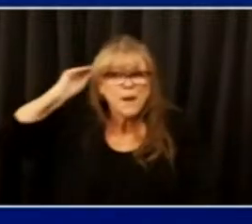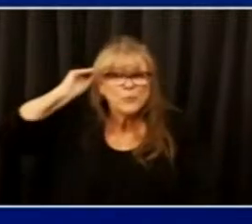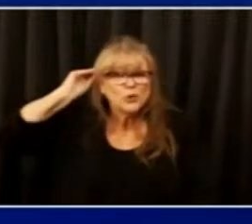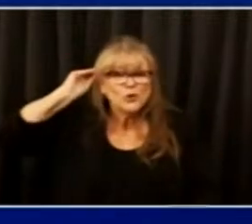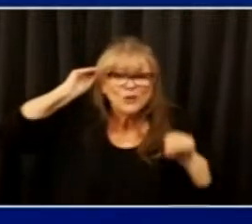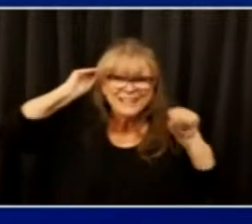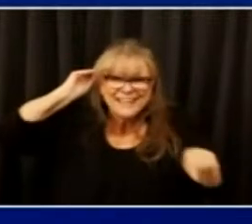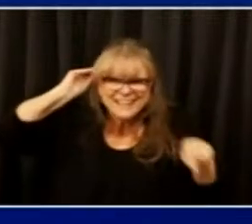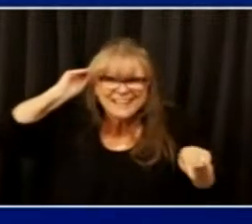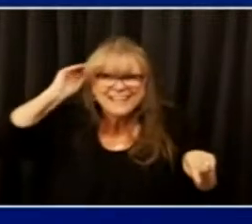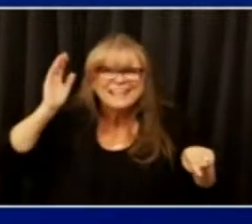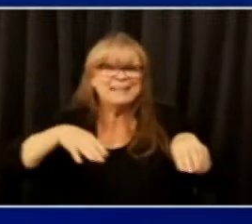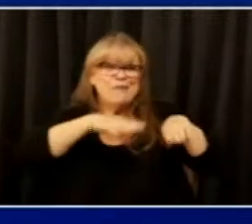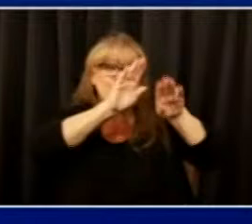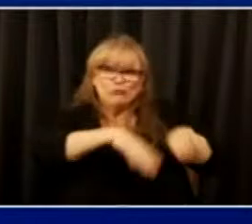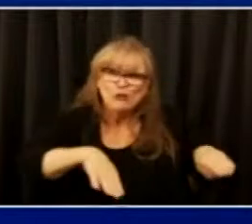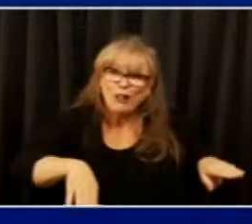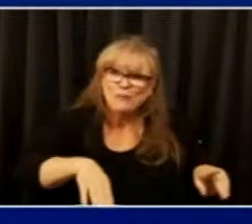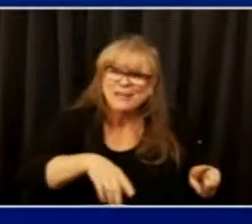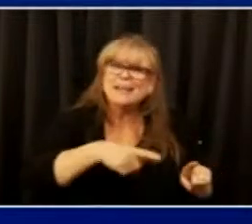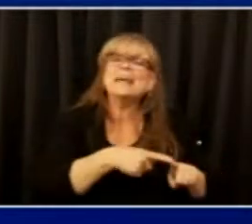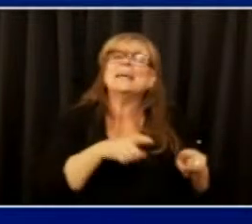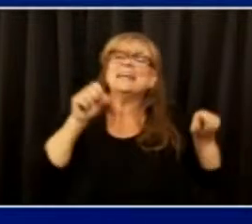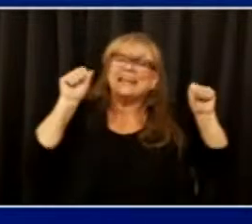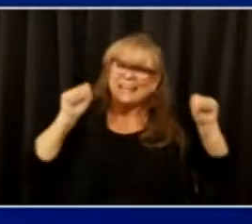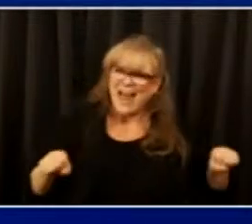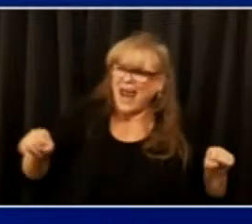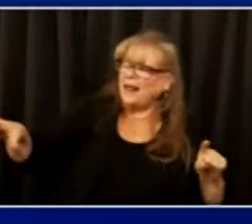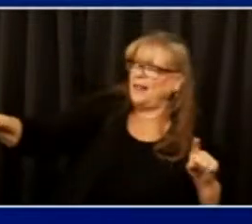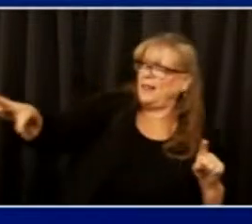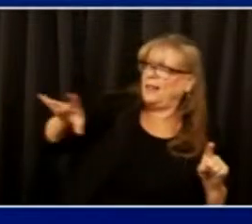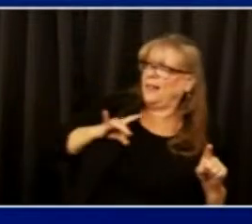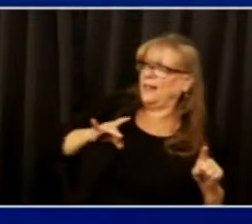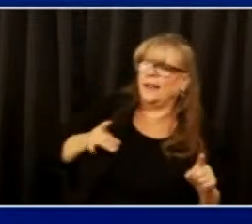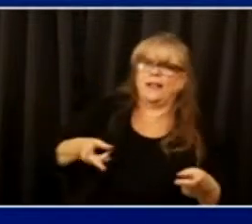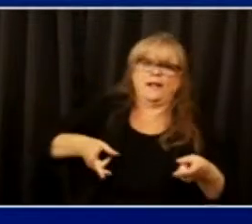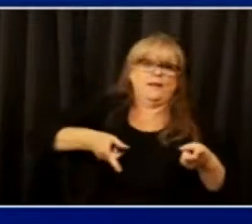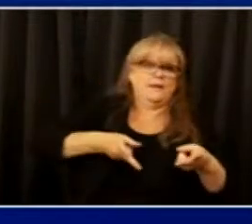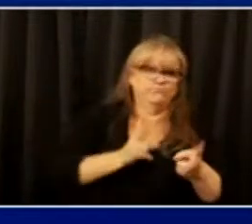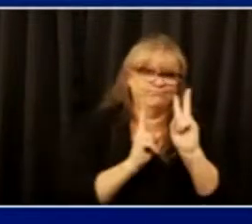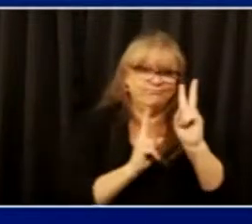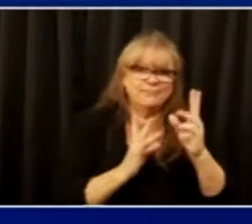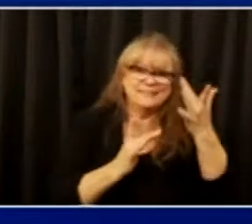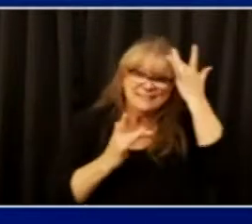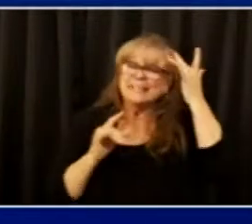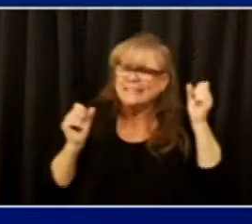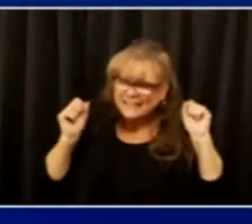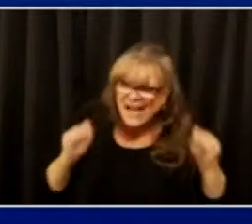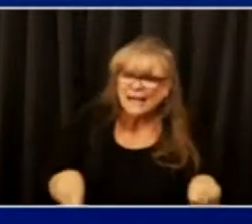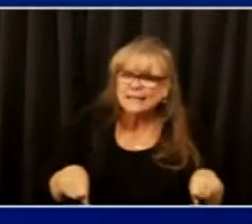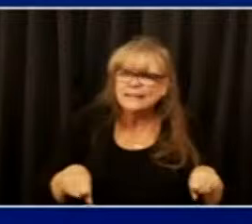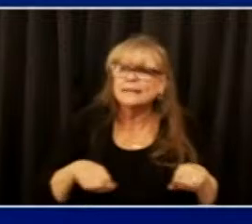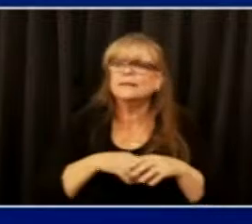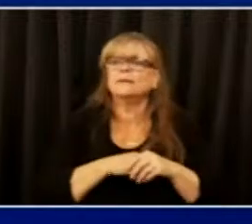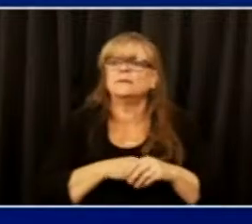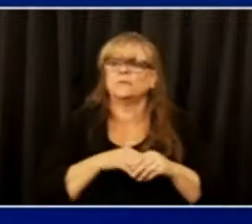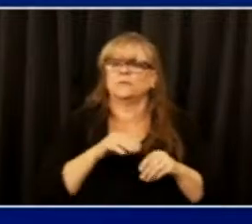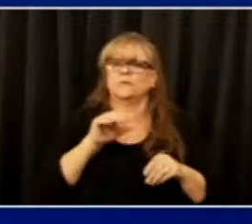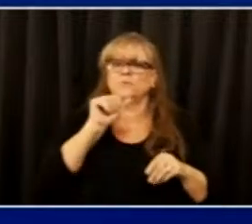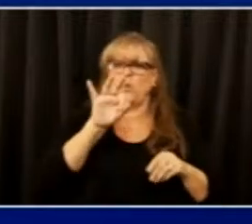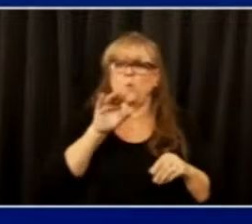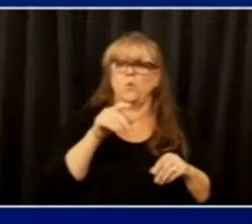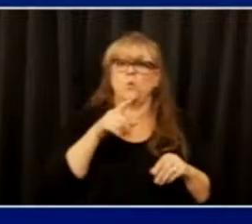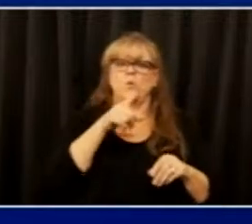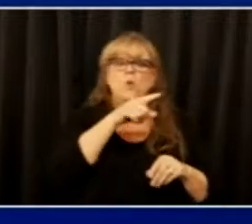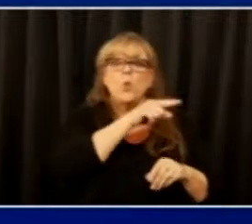sick. And of those who end up being hospitalized, we have seen a large contribution from adolescents. There have been several hundred